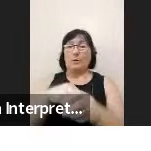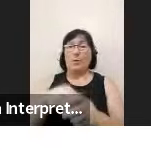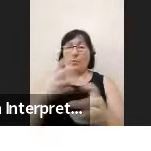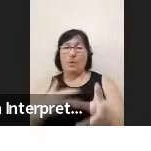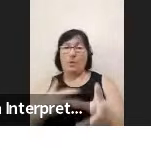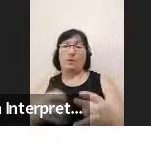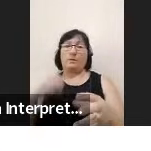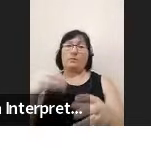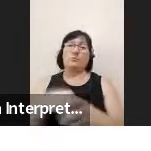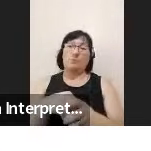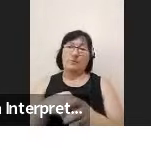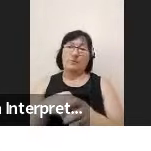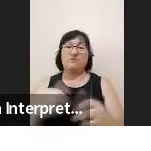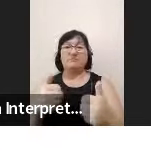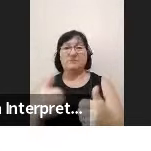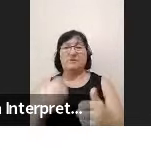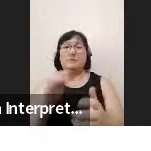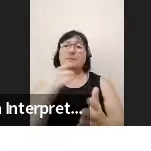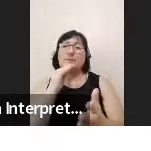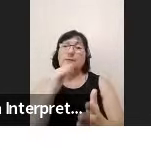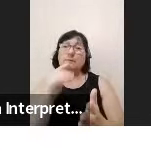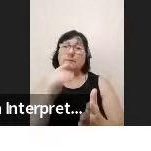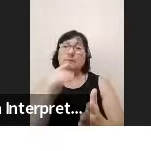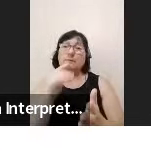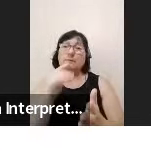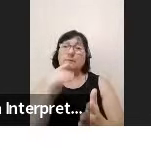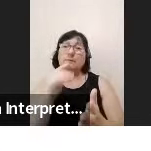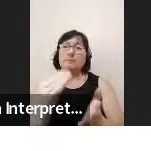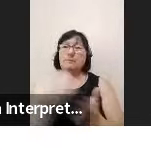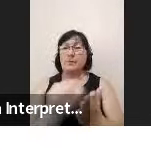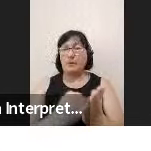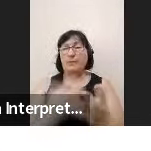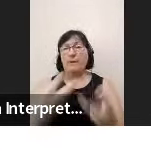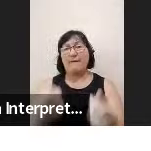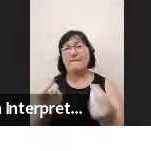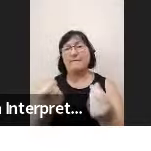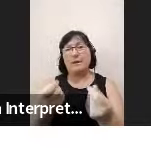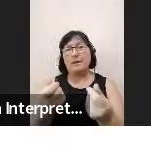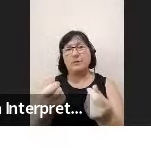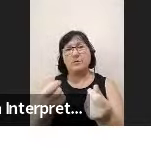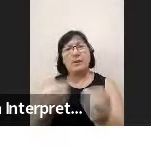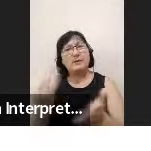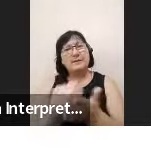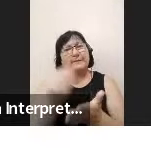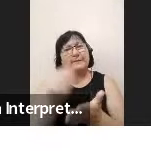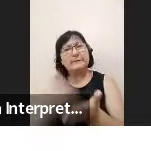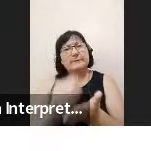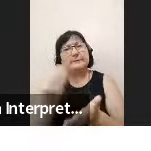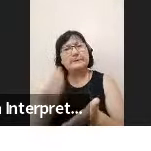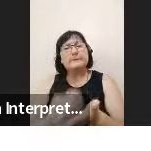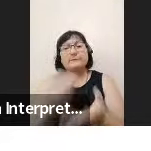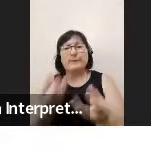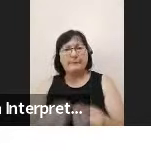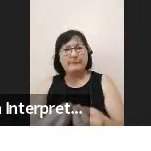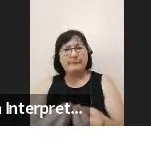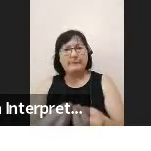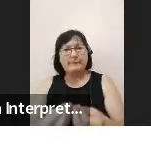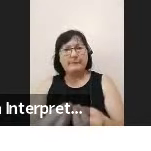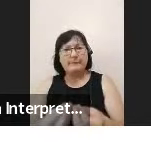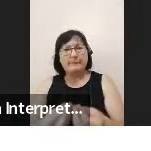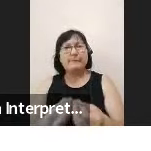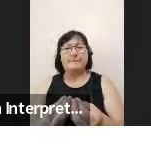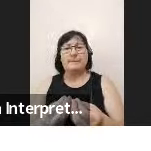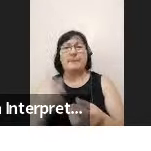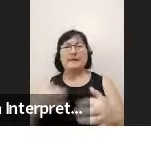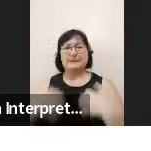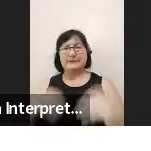having financial savings that people are experiencing, that are sharing with us on excitement to say, since I've joined this program,